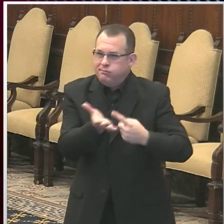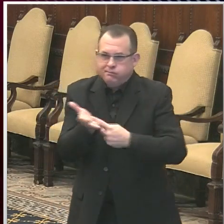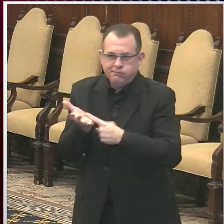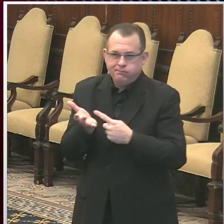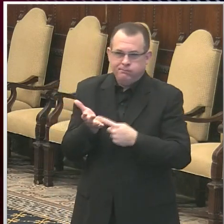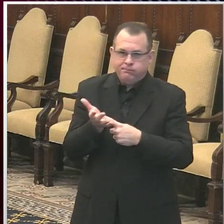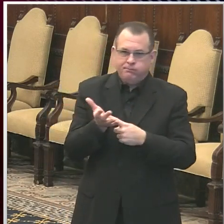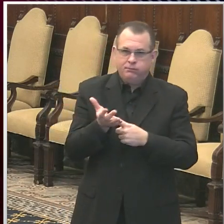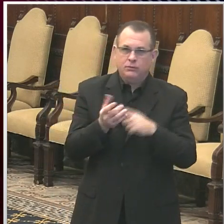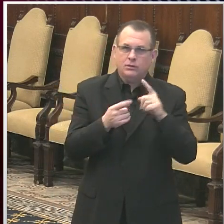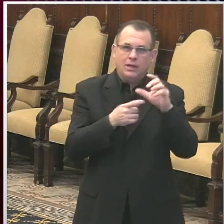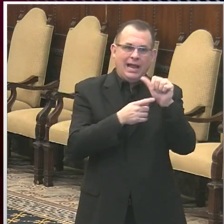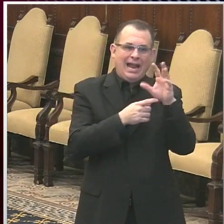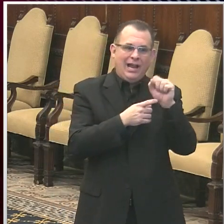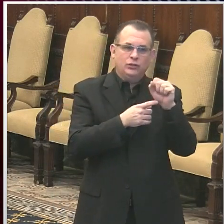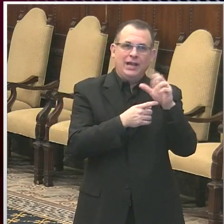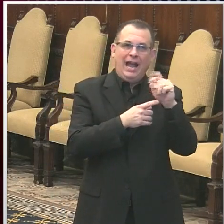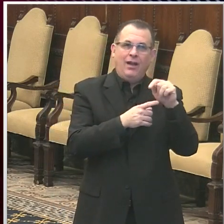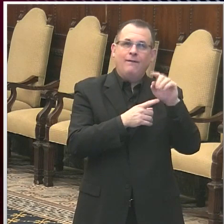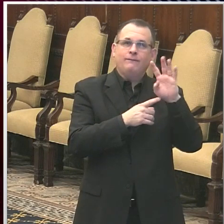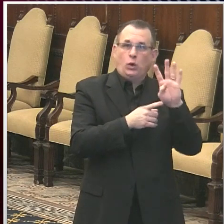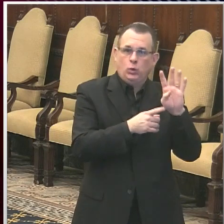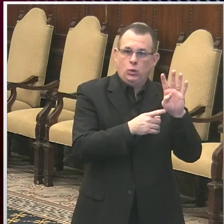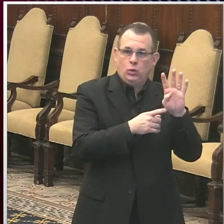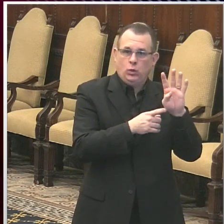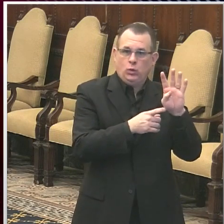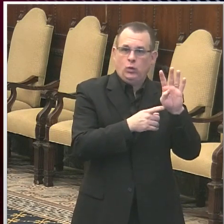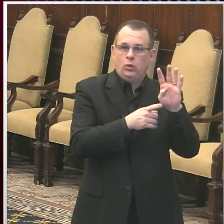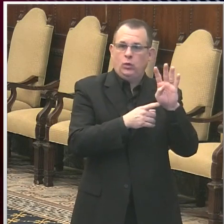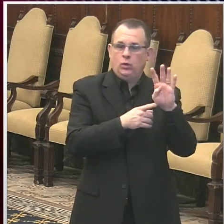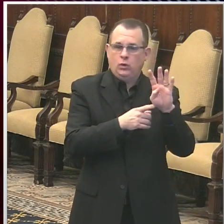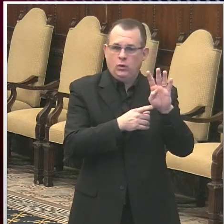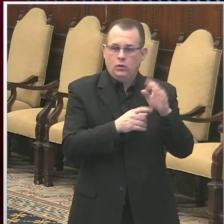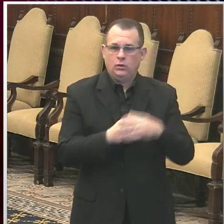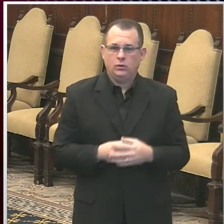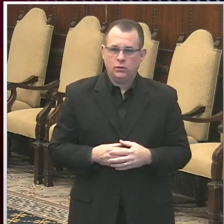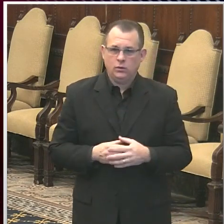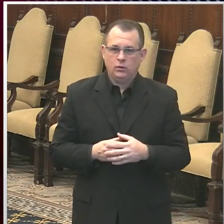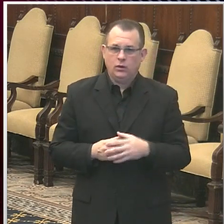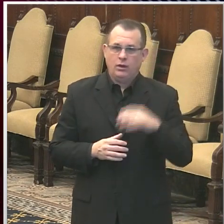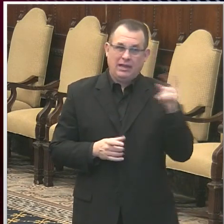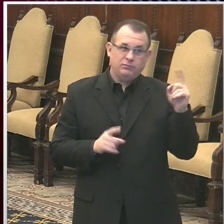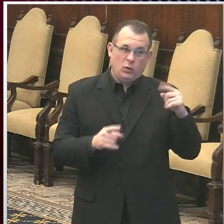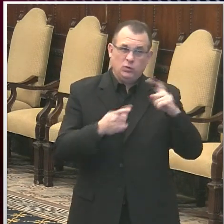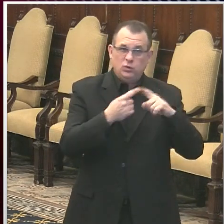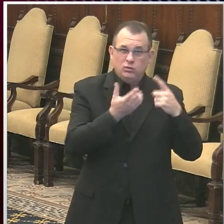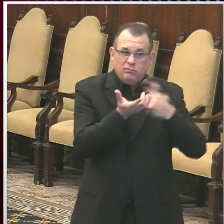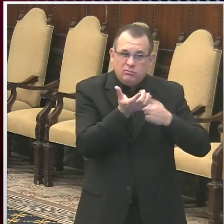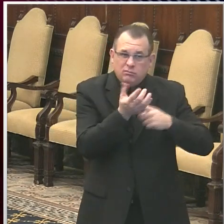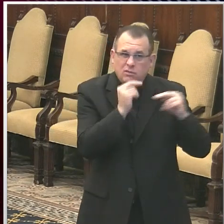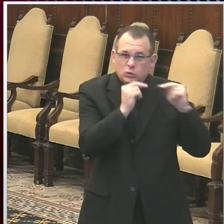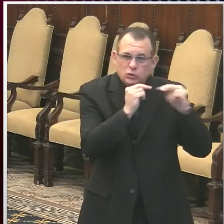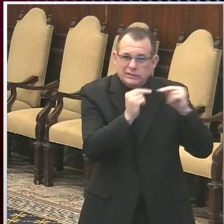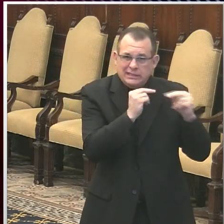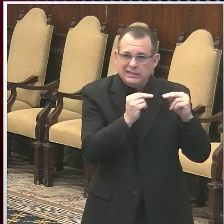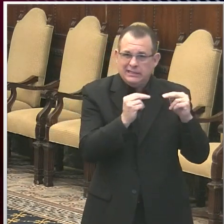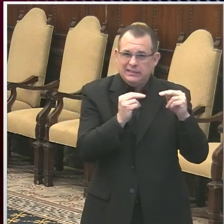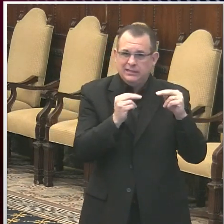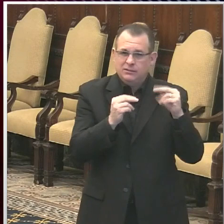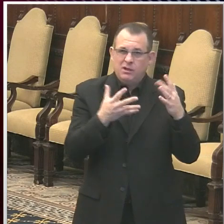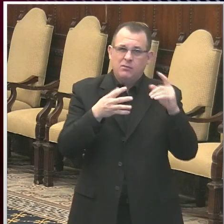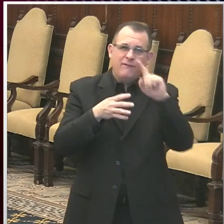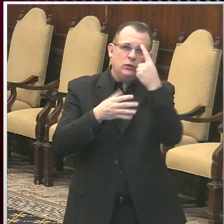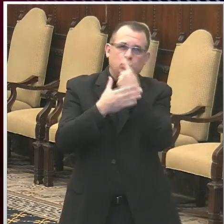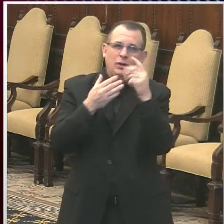4, which may begin to be negotiated towards the end of the month or early May. And